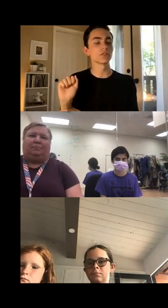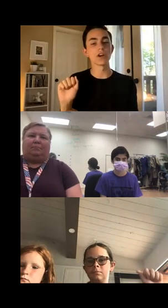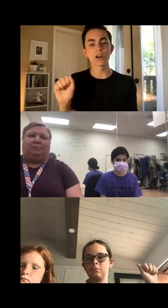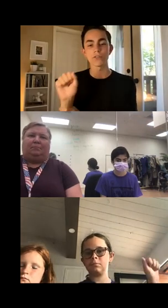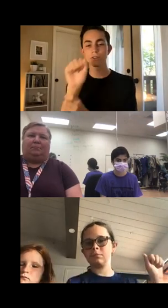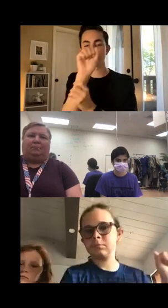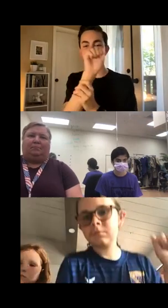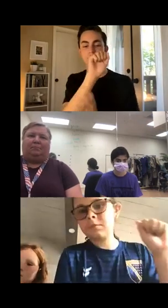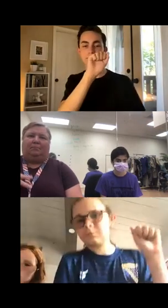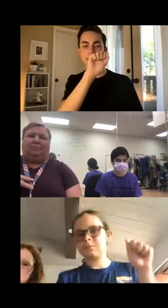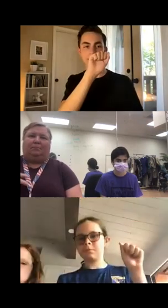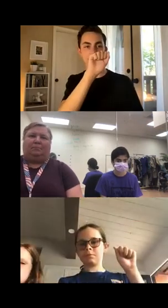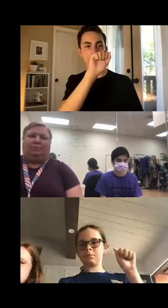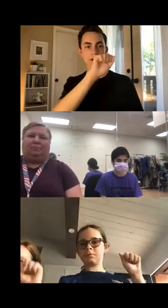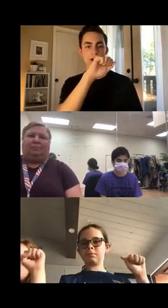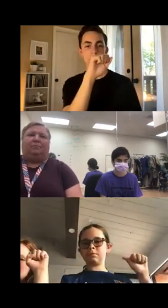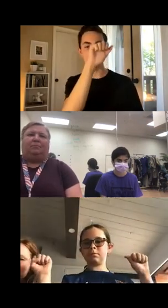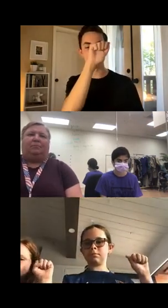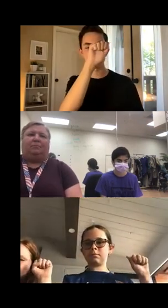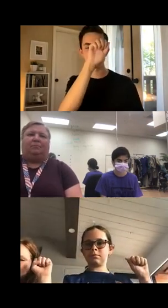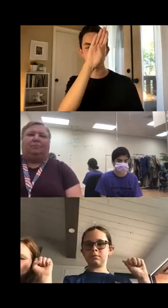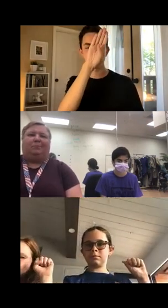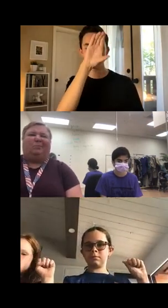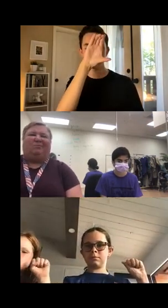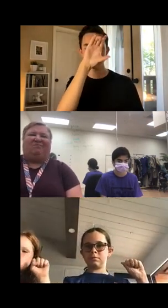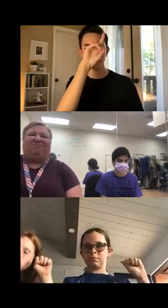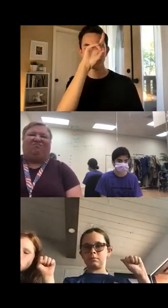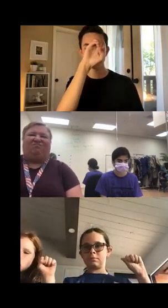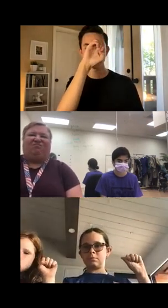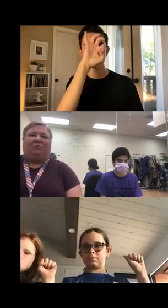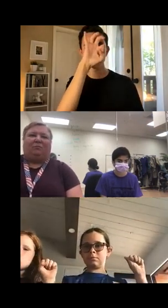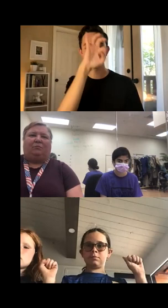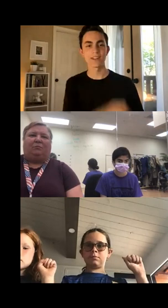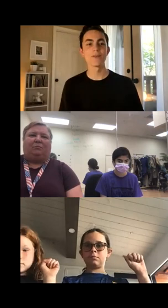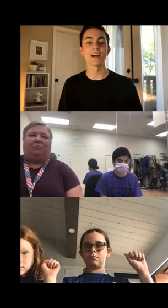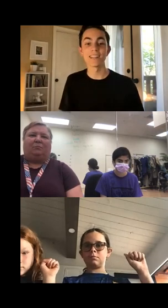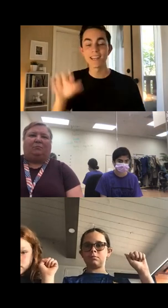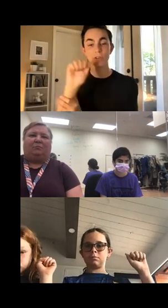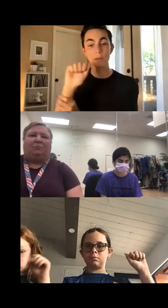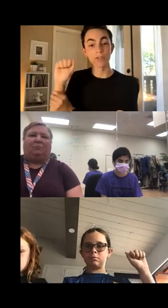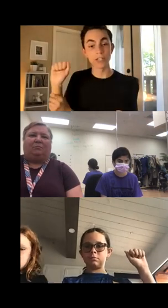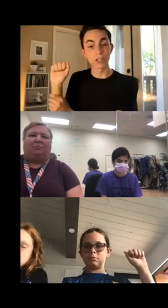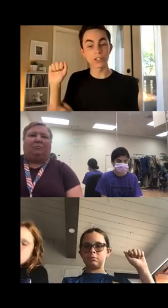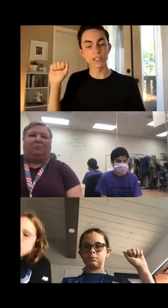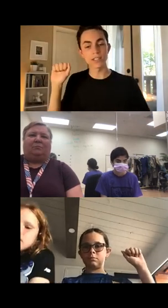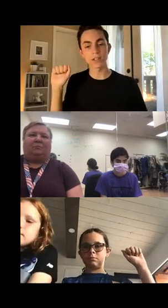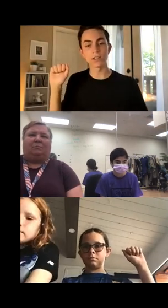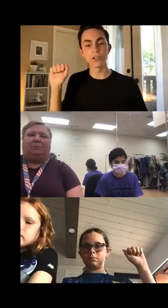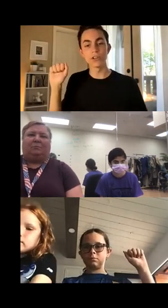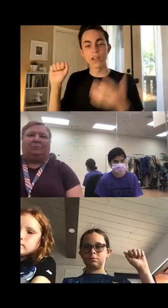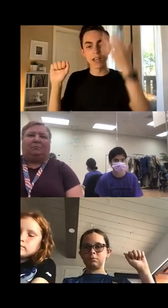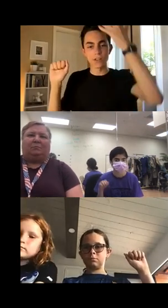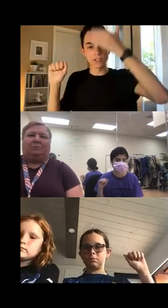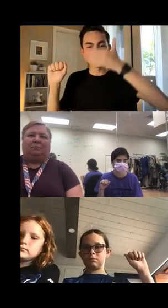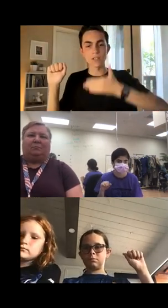shoulder, not over the chest or the face, right? We don't want to be fingerspelling like this. That's kind of weird. But if we keep it over here, it's nice and